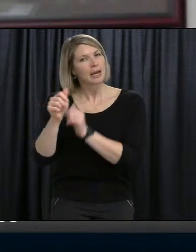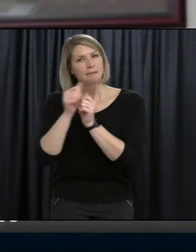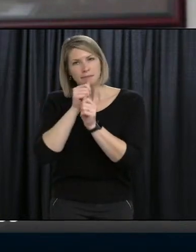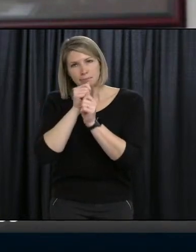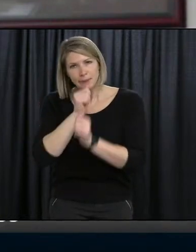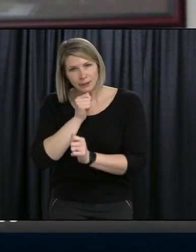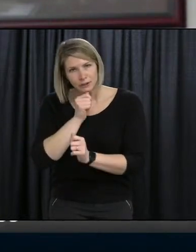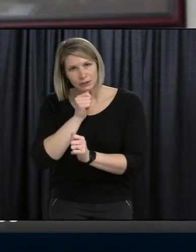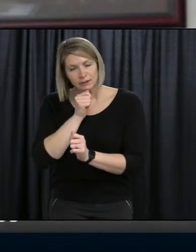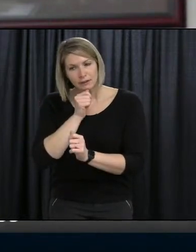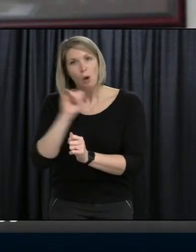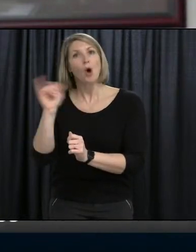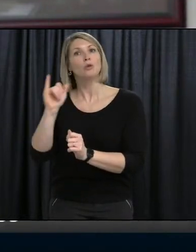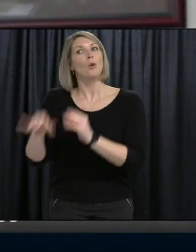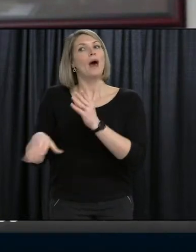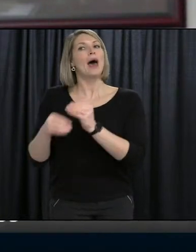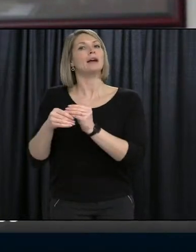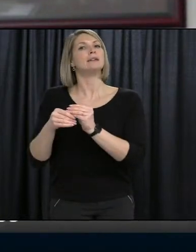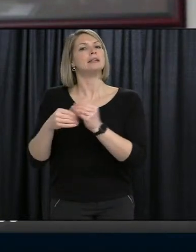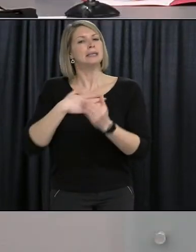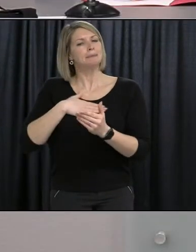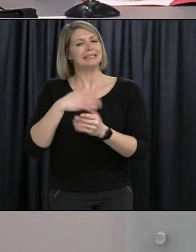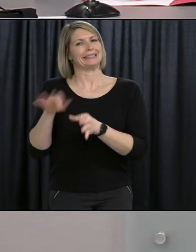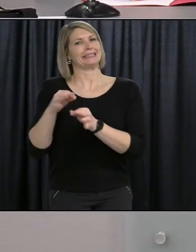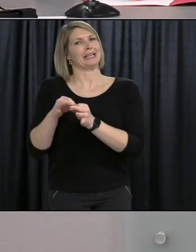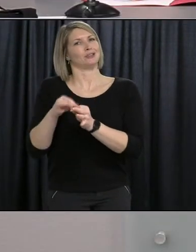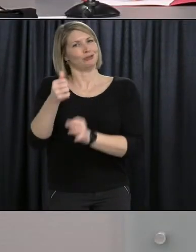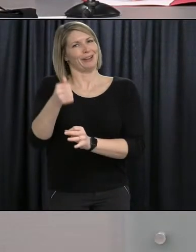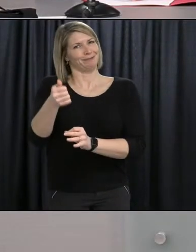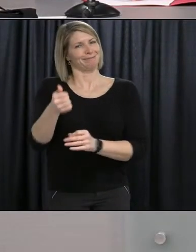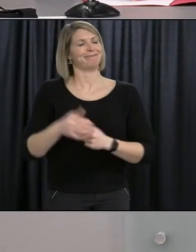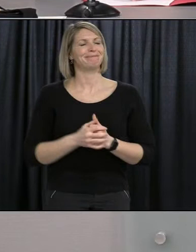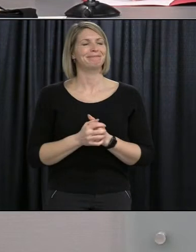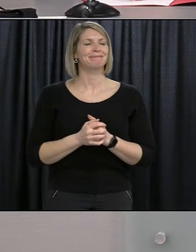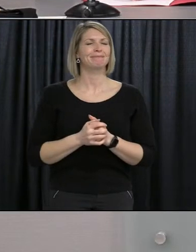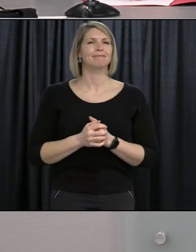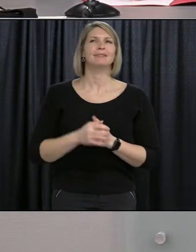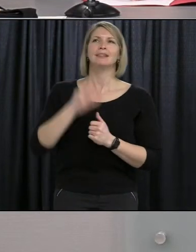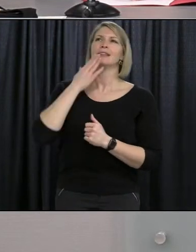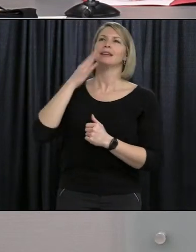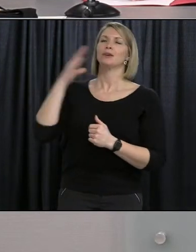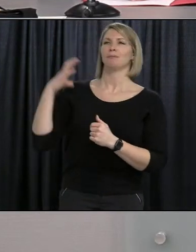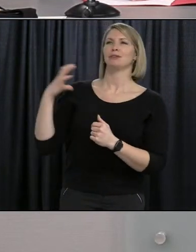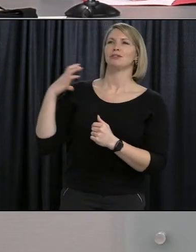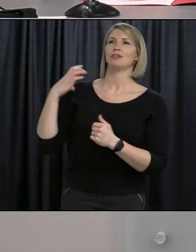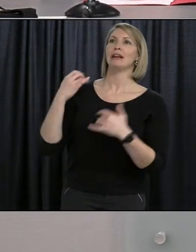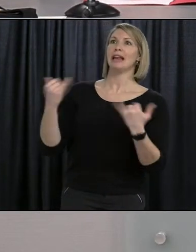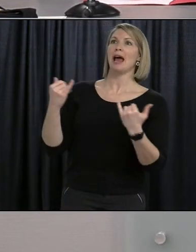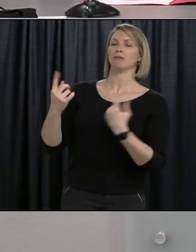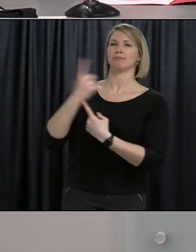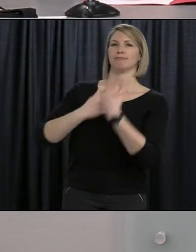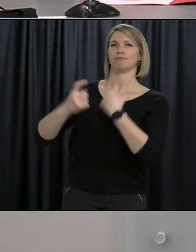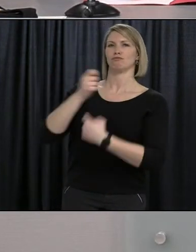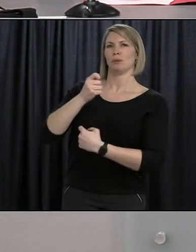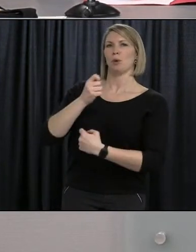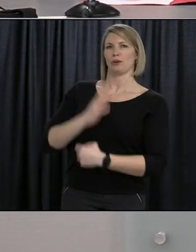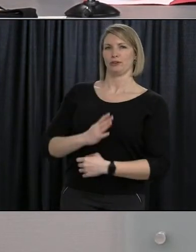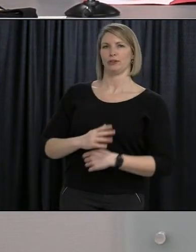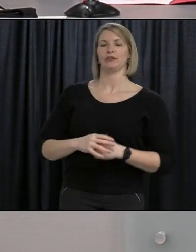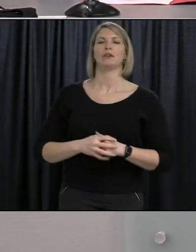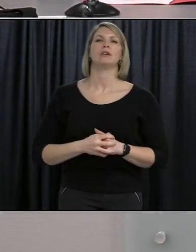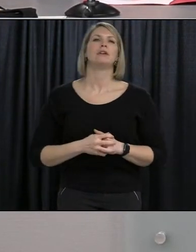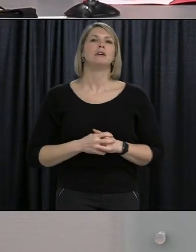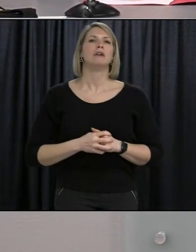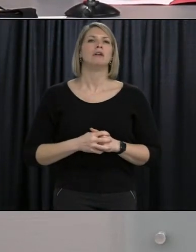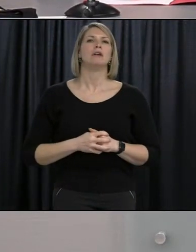Thank you, Premier. Thank you, Minister. I'll now invite questions from the media. Thank you, Premier. For the